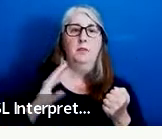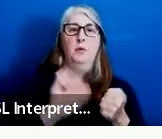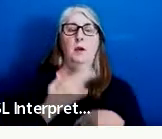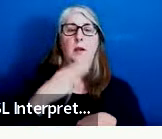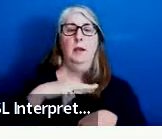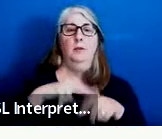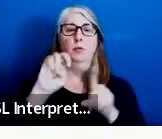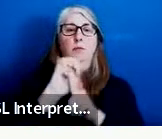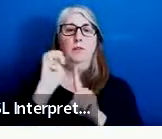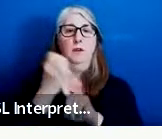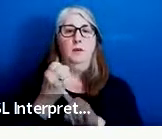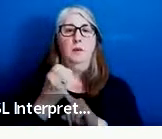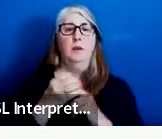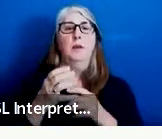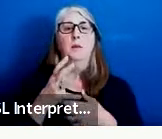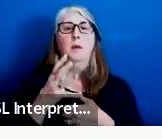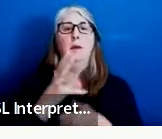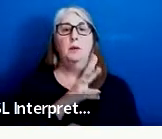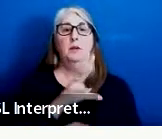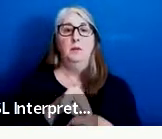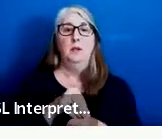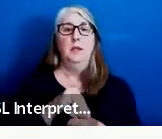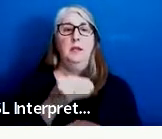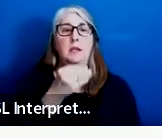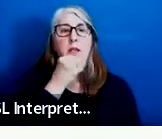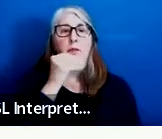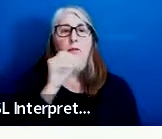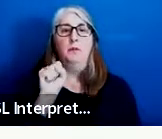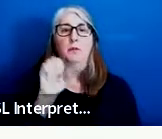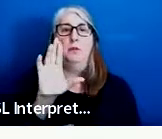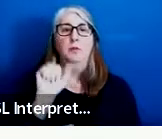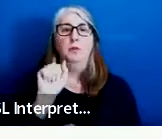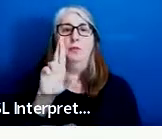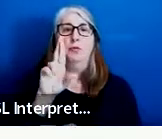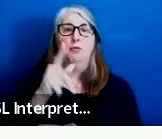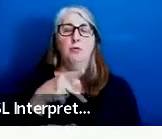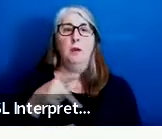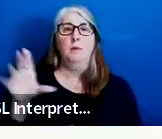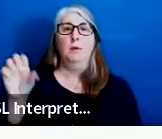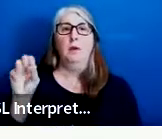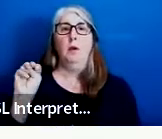natural environment by participating in the food scrap composting program.